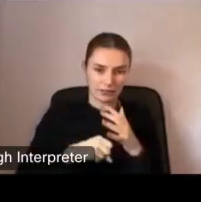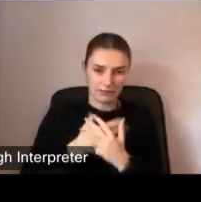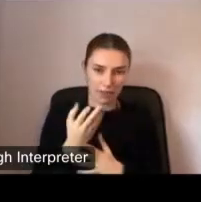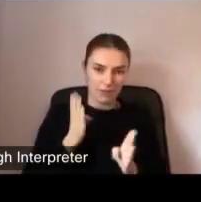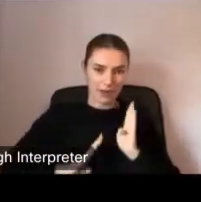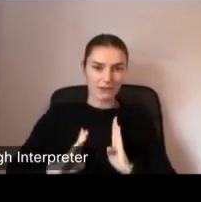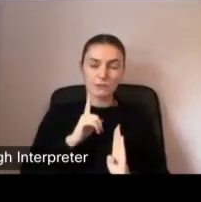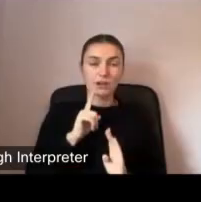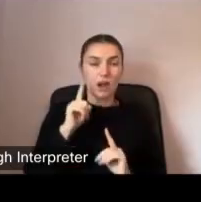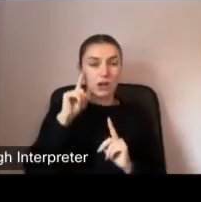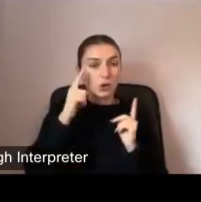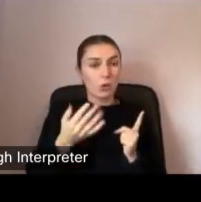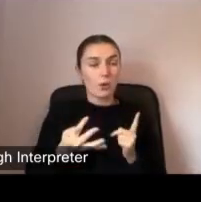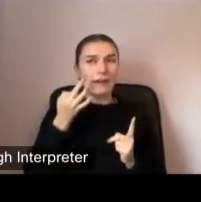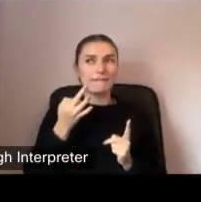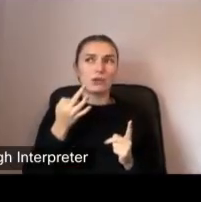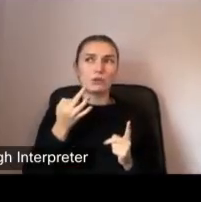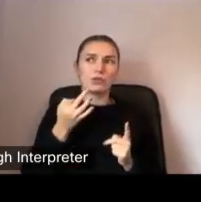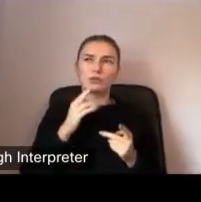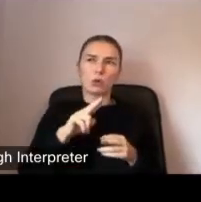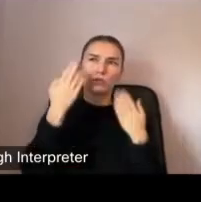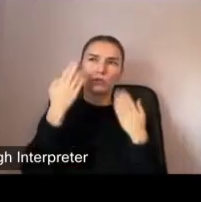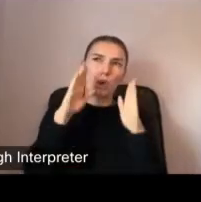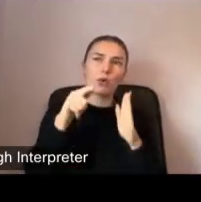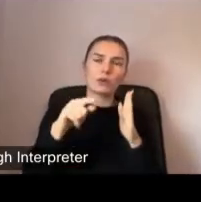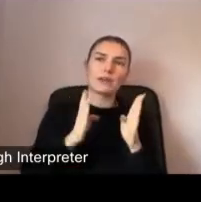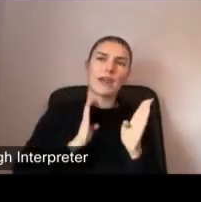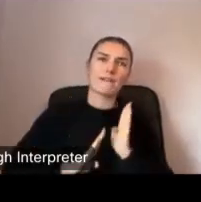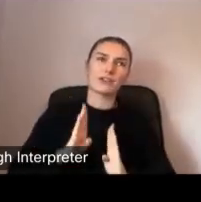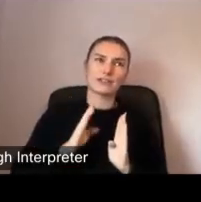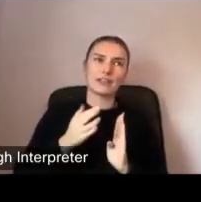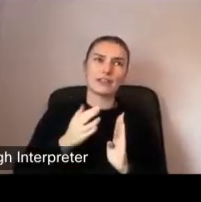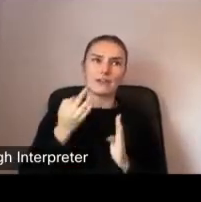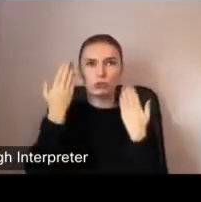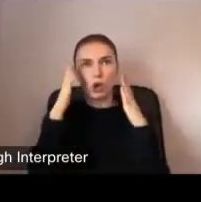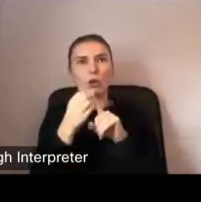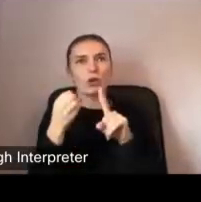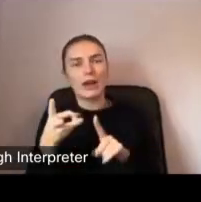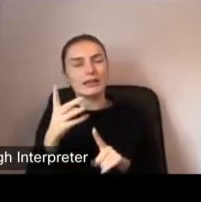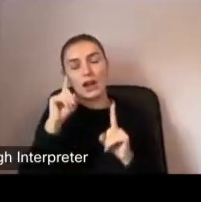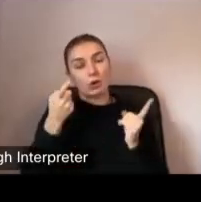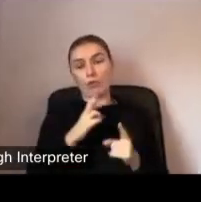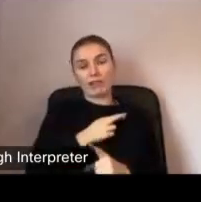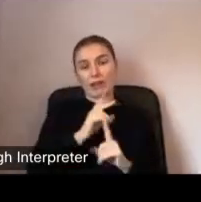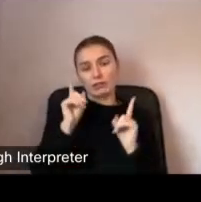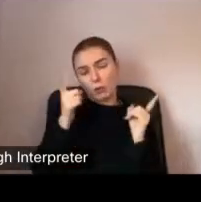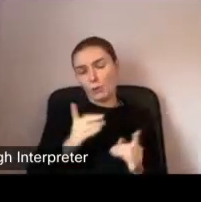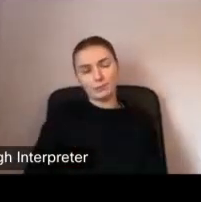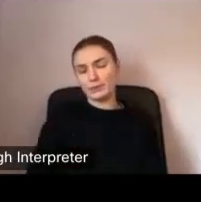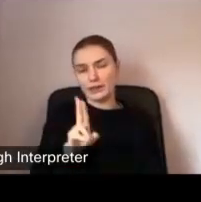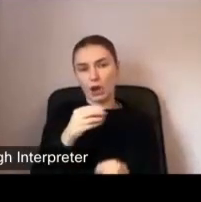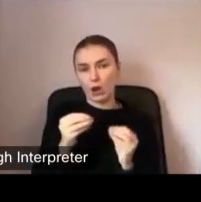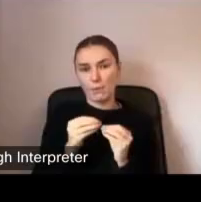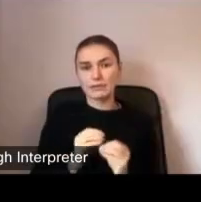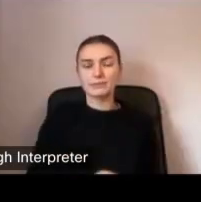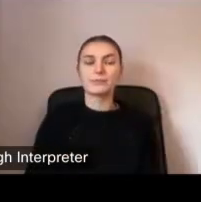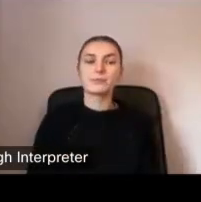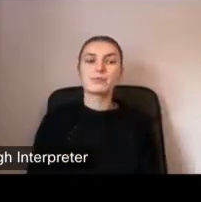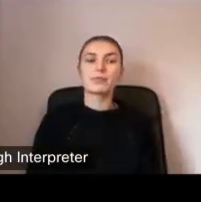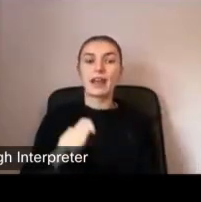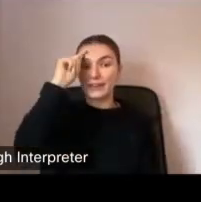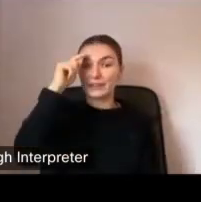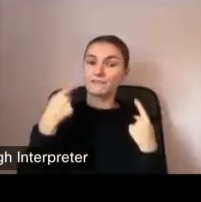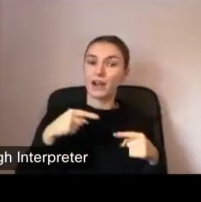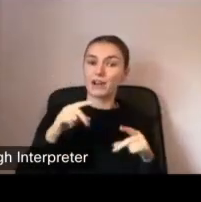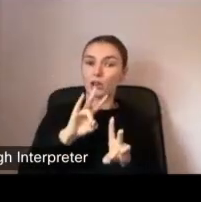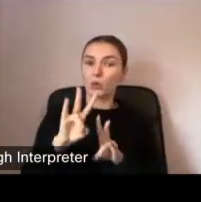behaviors, you exhibit in other ways. I can't comment on that one. I don't know. Okay, and I think the final question,